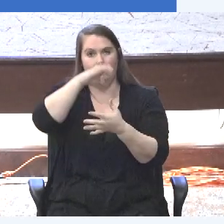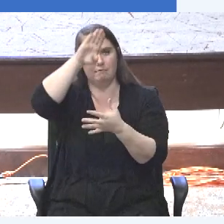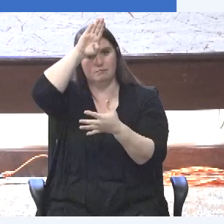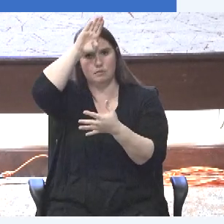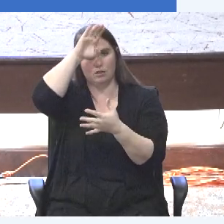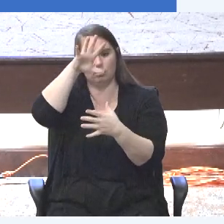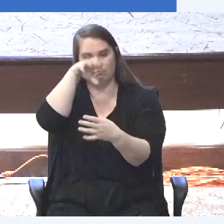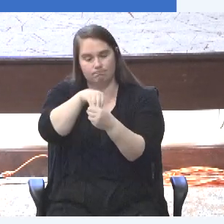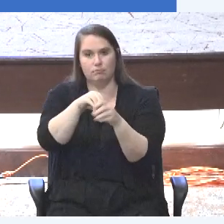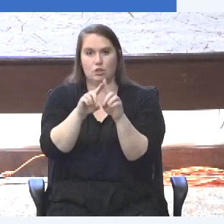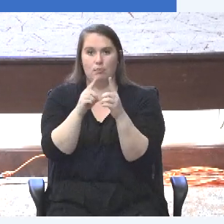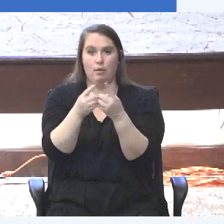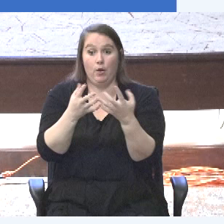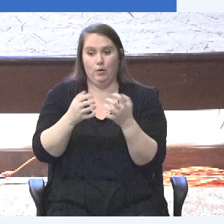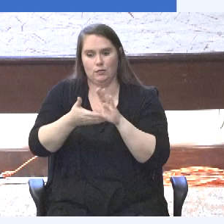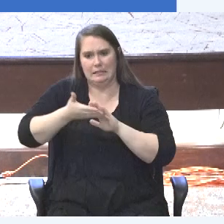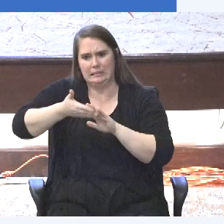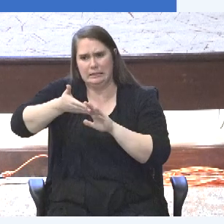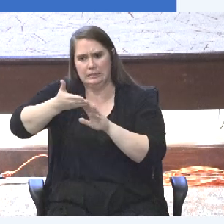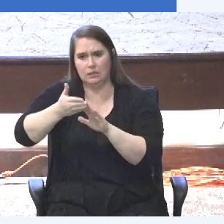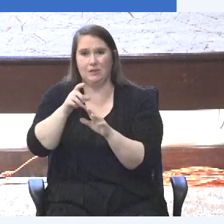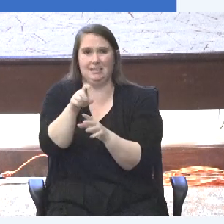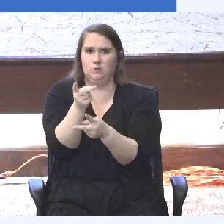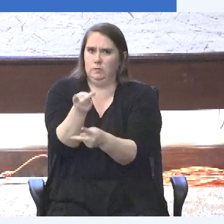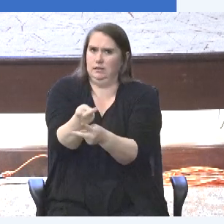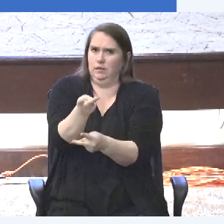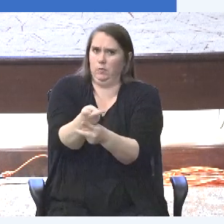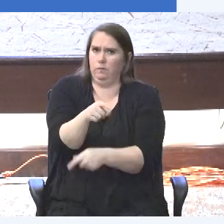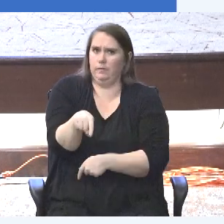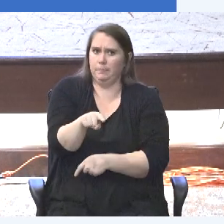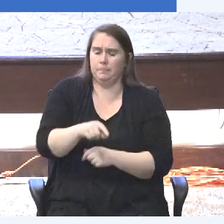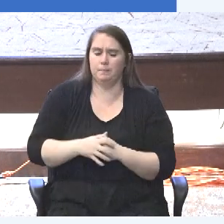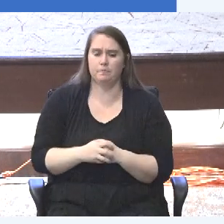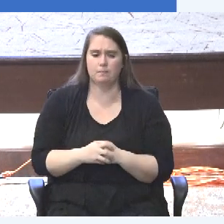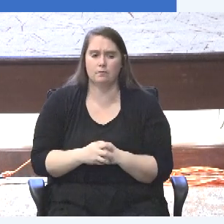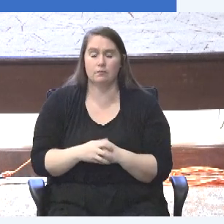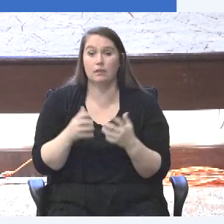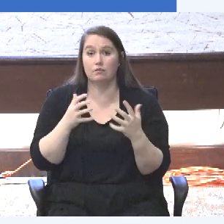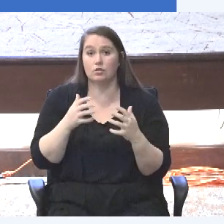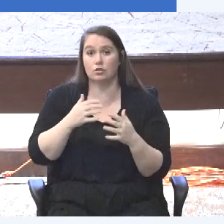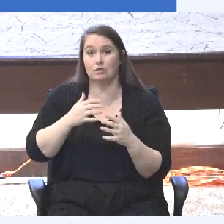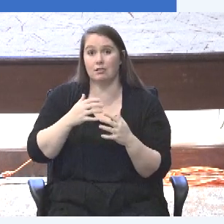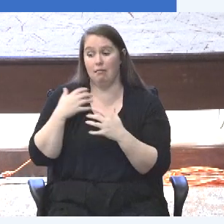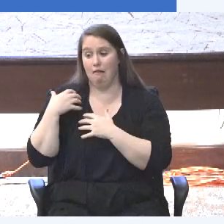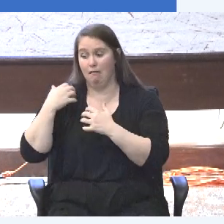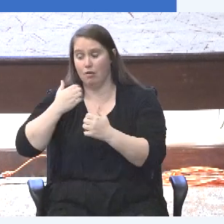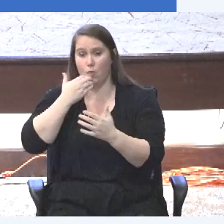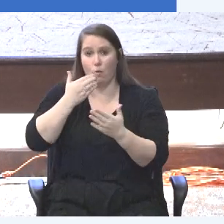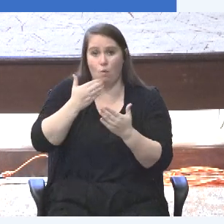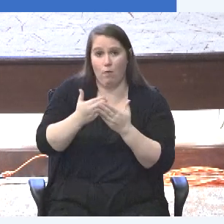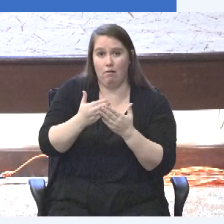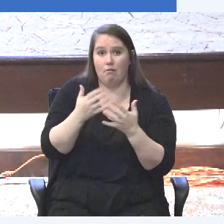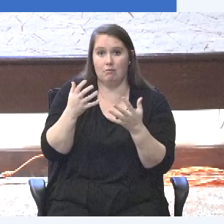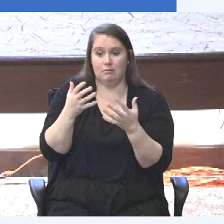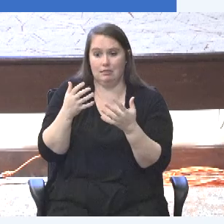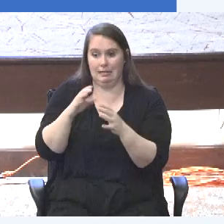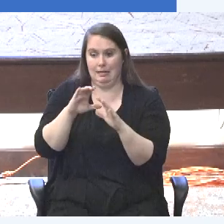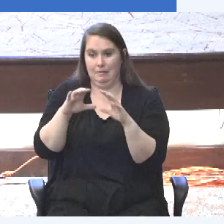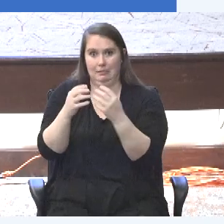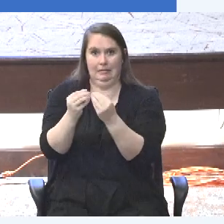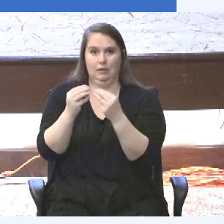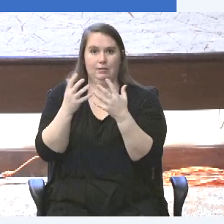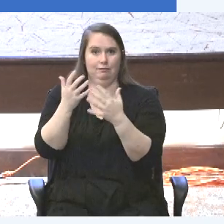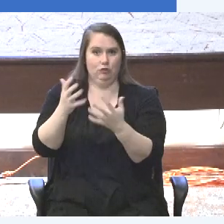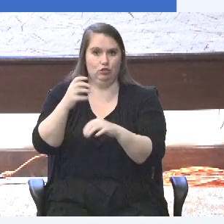within the fire department, and we want to need to take care of them. We formed a health and wellness committee whose job is really to research and look for